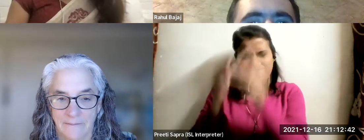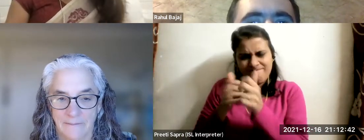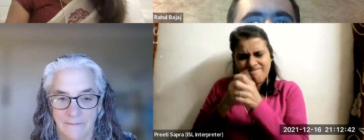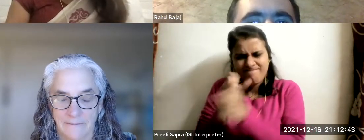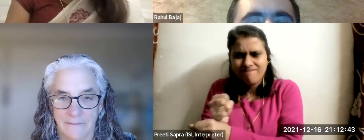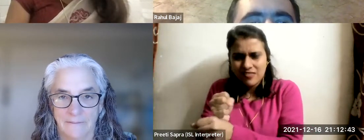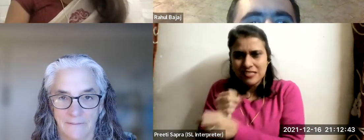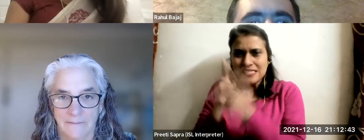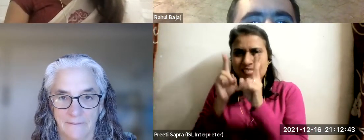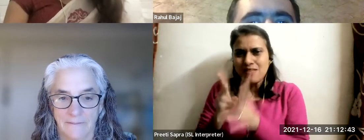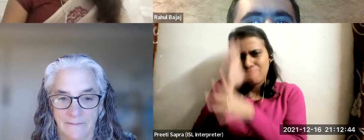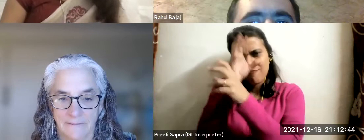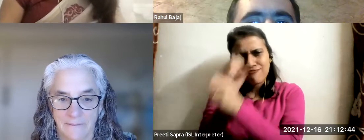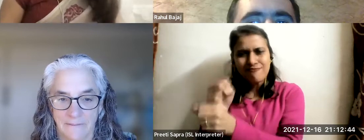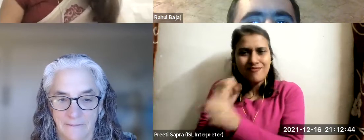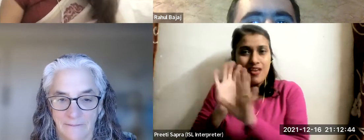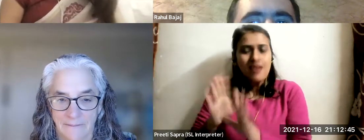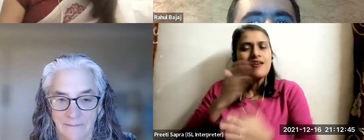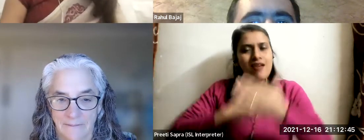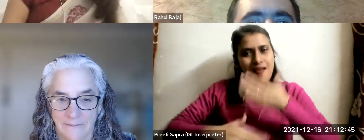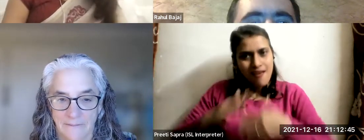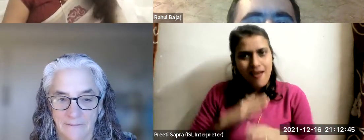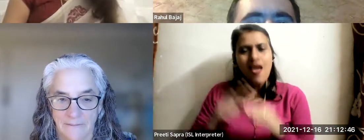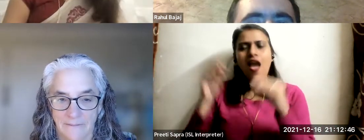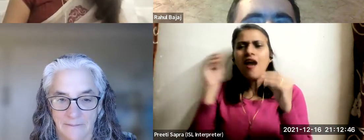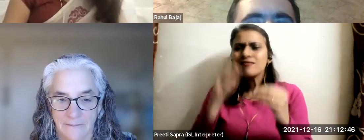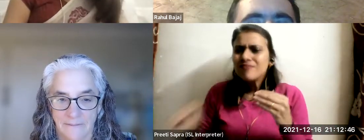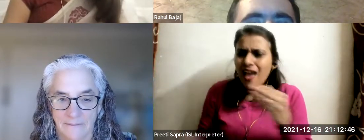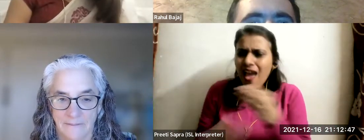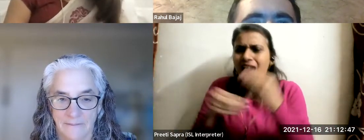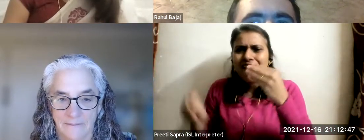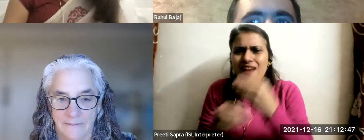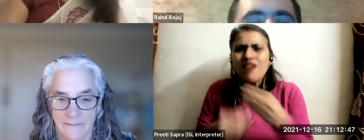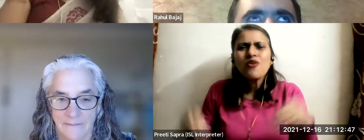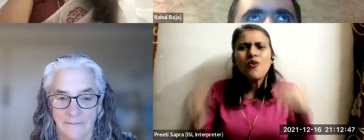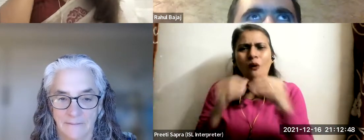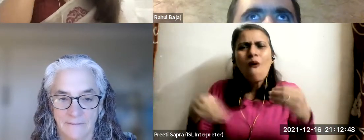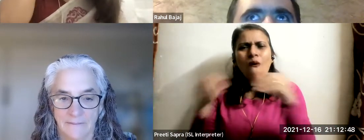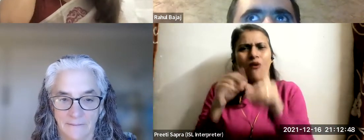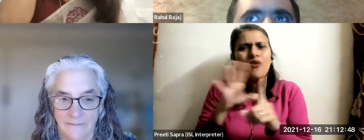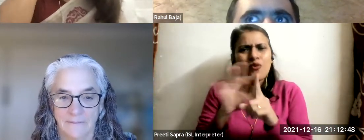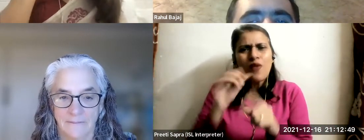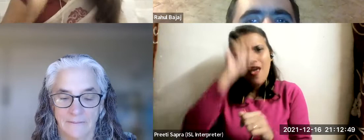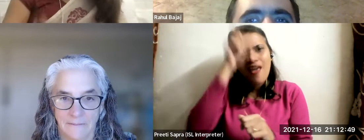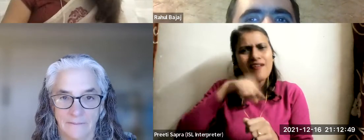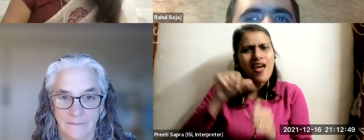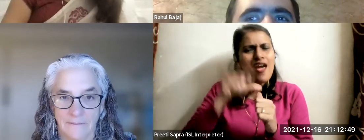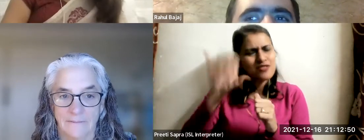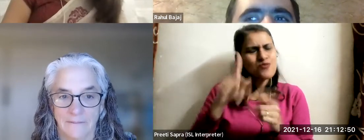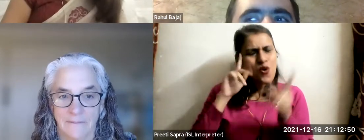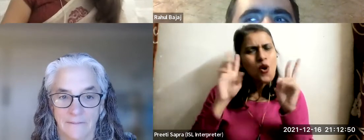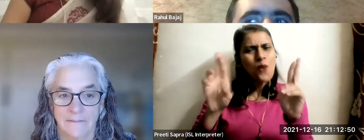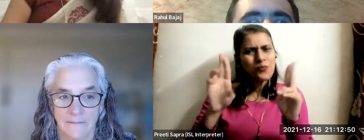So just stay patient, keep at it, and we'll keep at it together, and we will make India accessible as we go